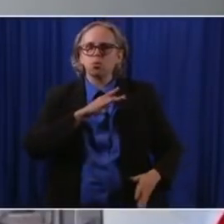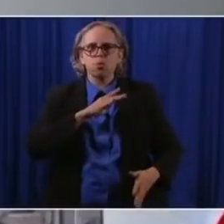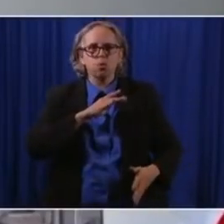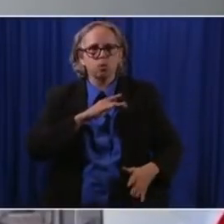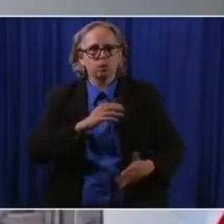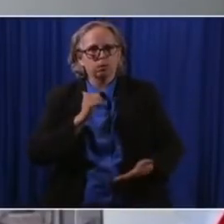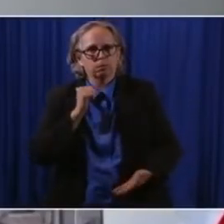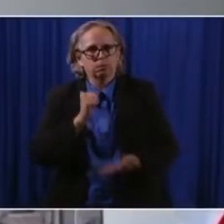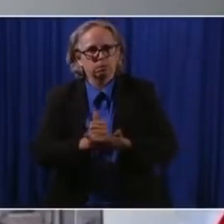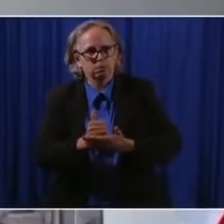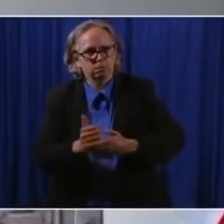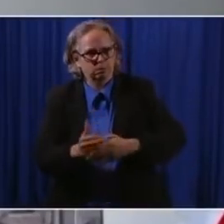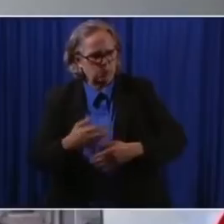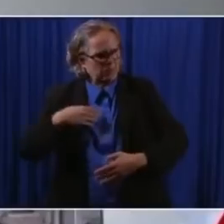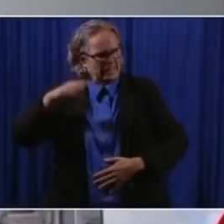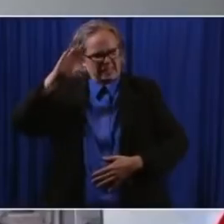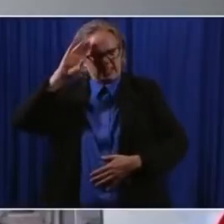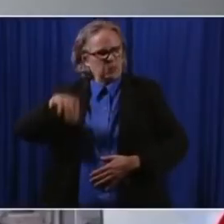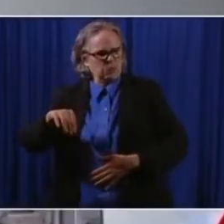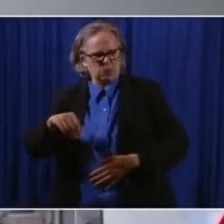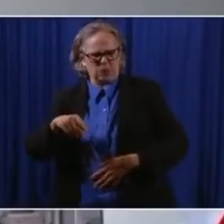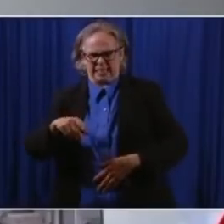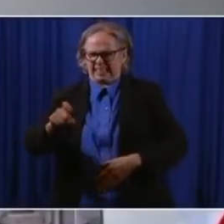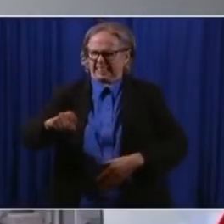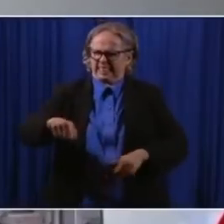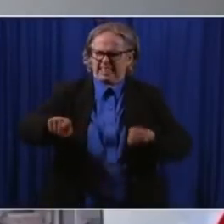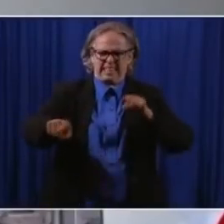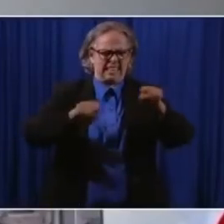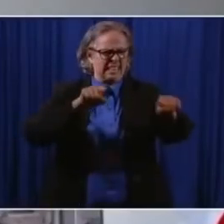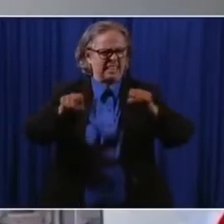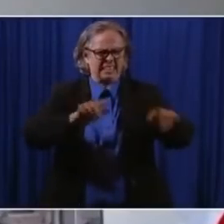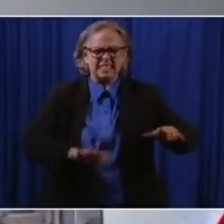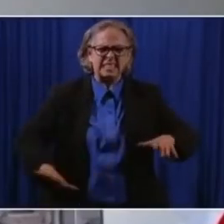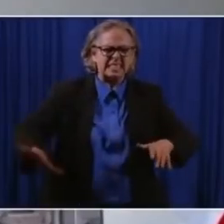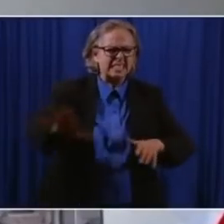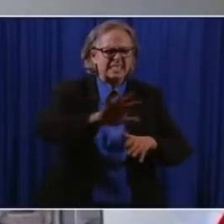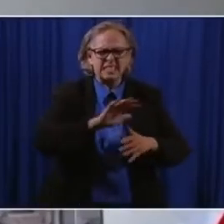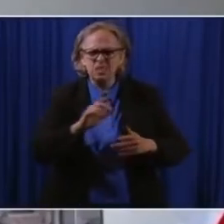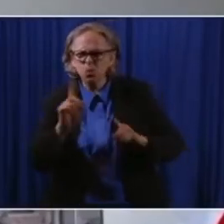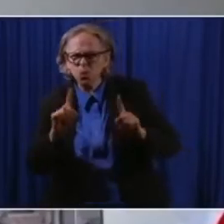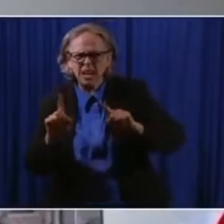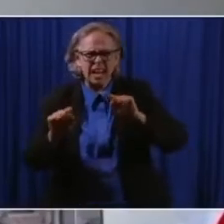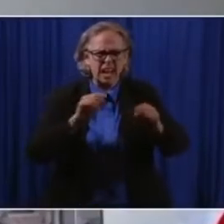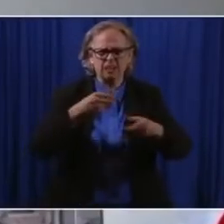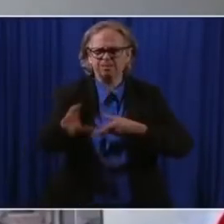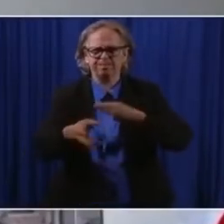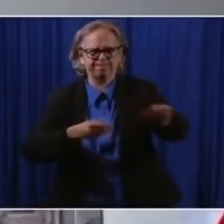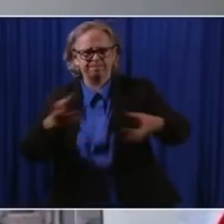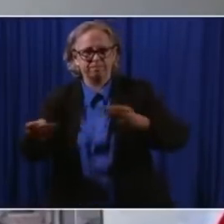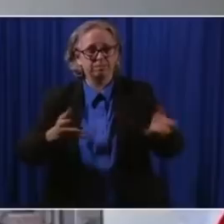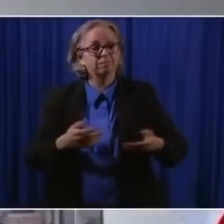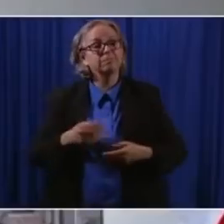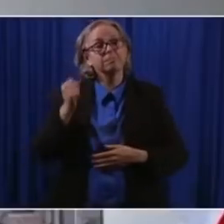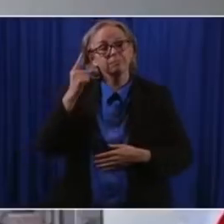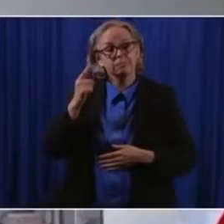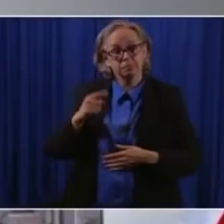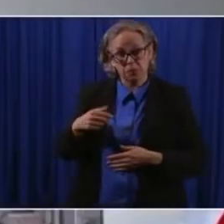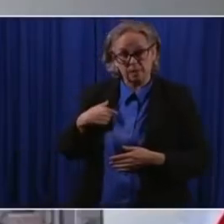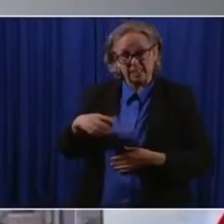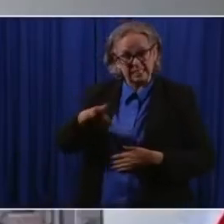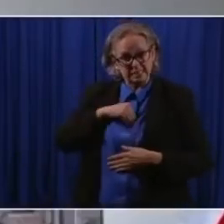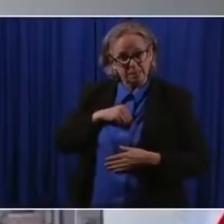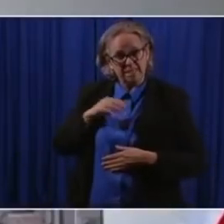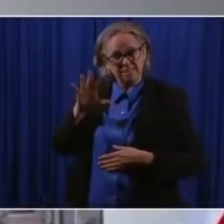people. We knew this was a problem. Wanted to try to get some resources toward the 592 applications already for this